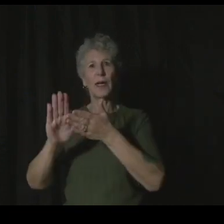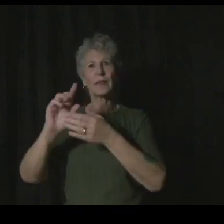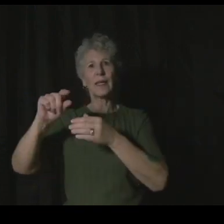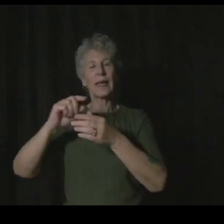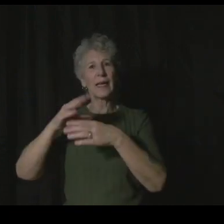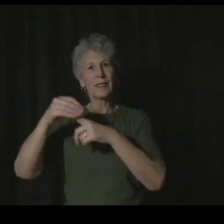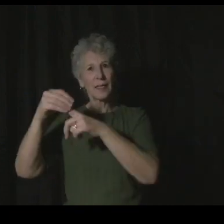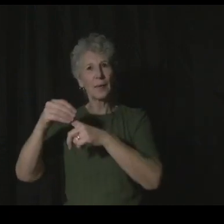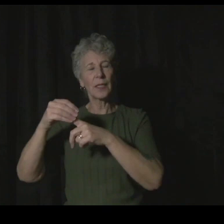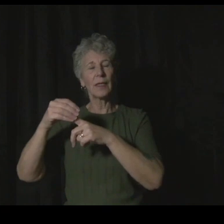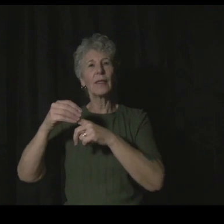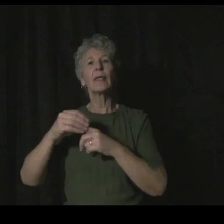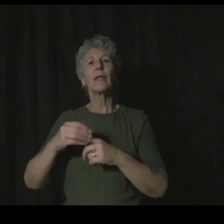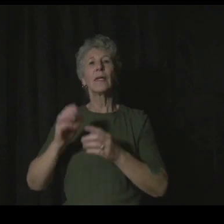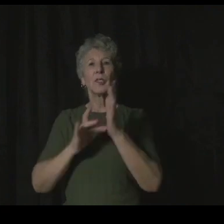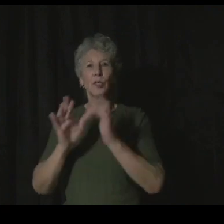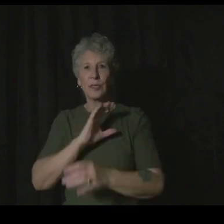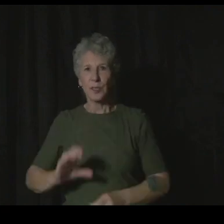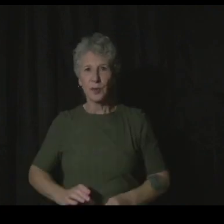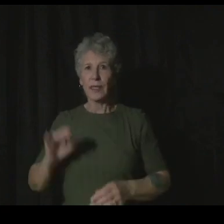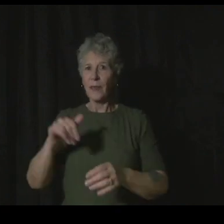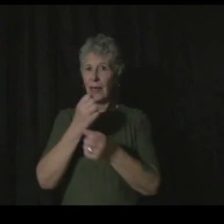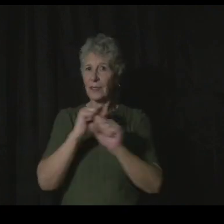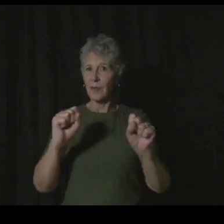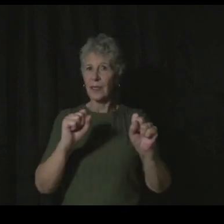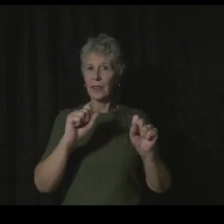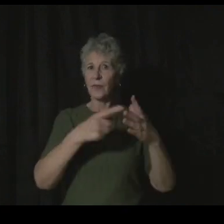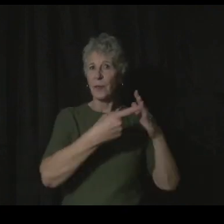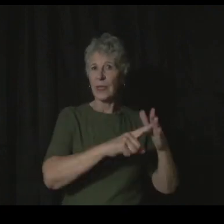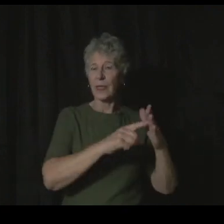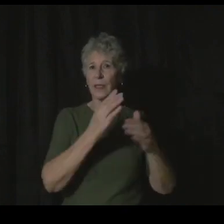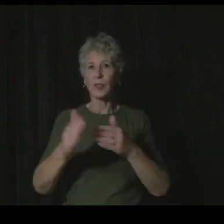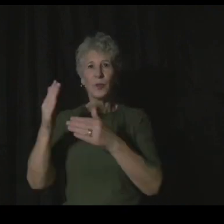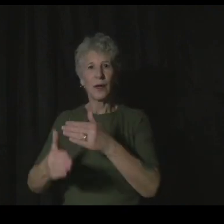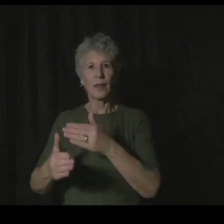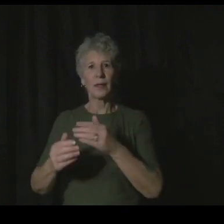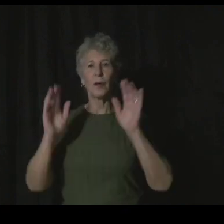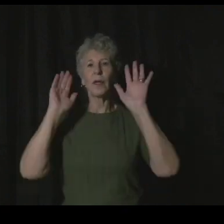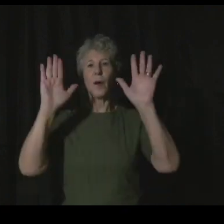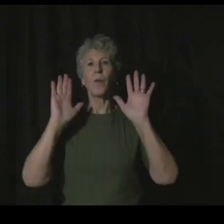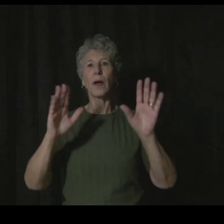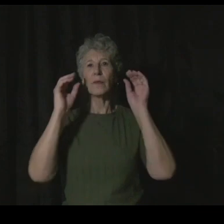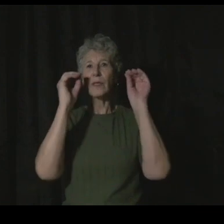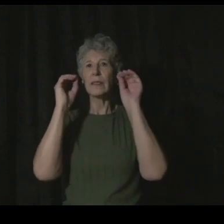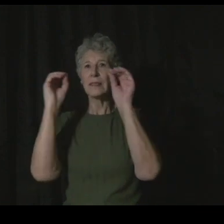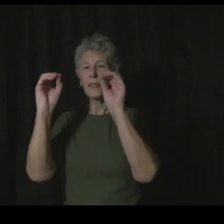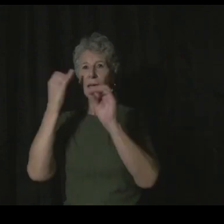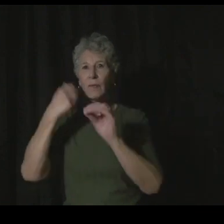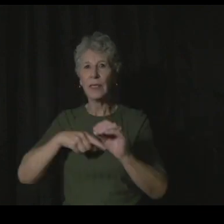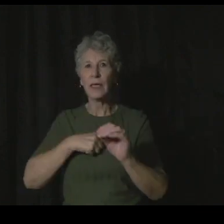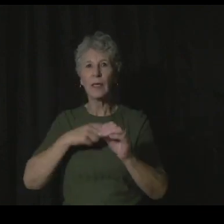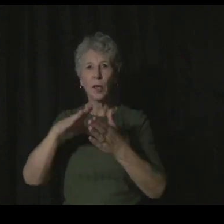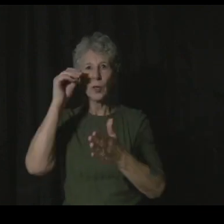That's salvation by grace from beginning to end. And what a wonderful teaching if we can learn to receive